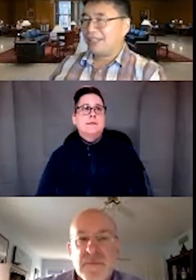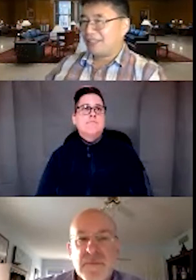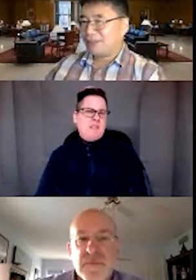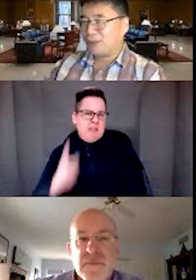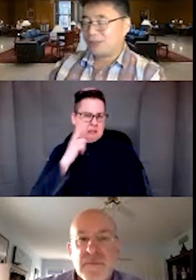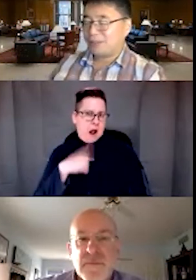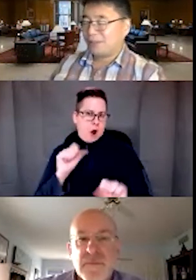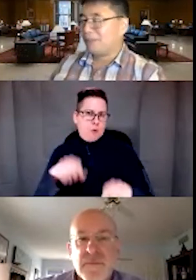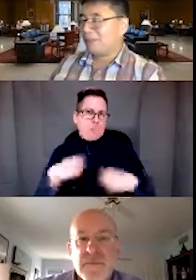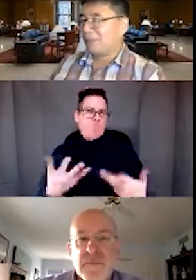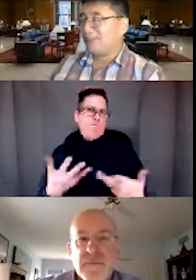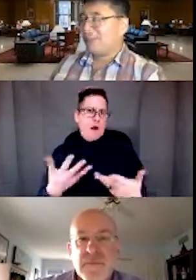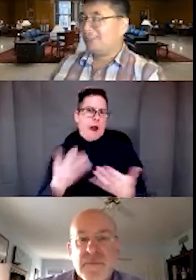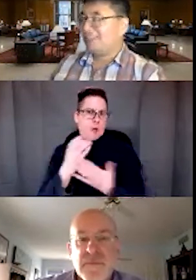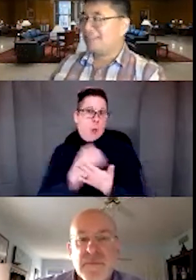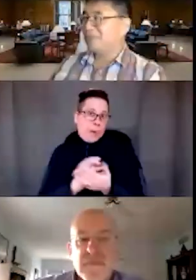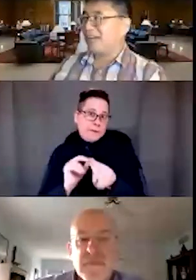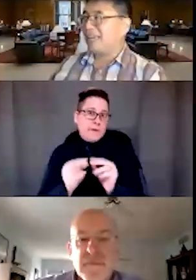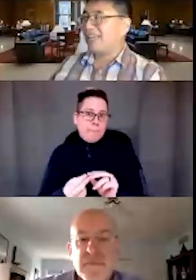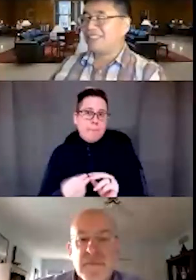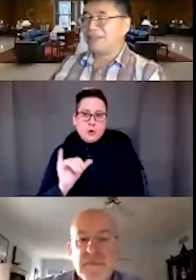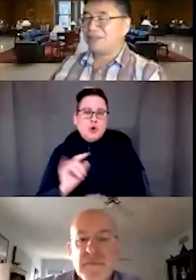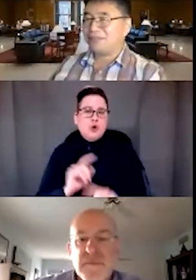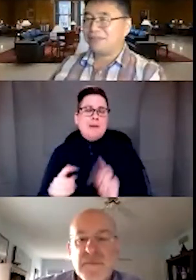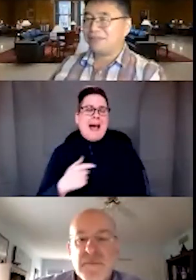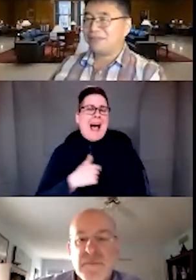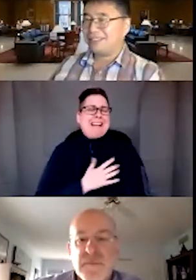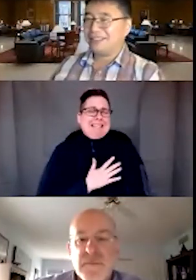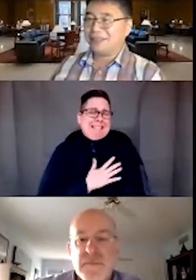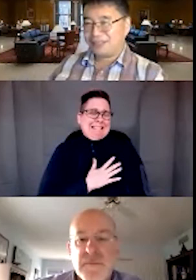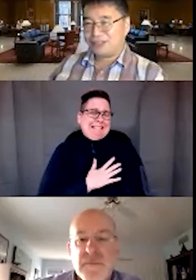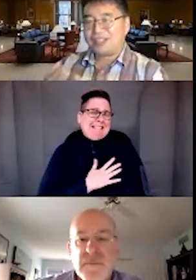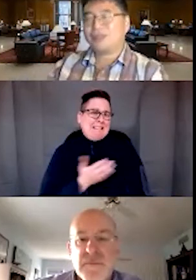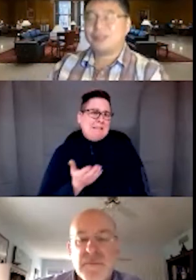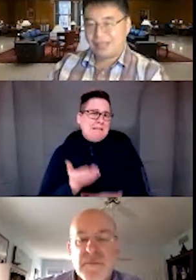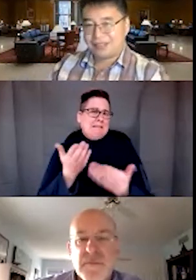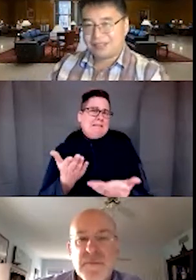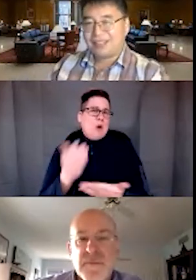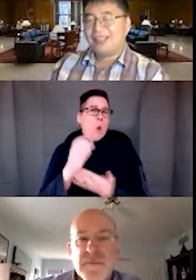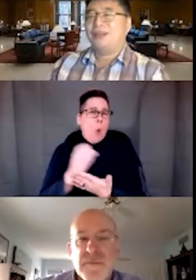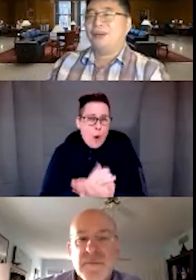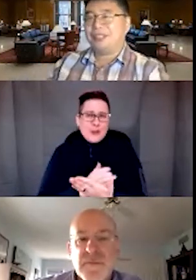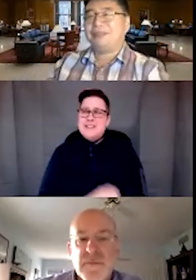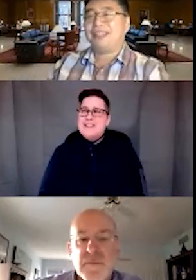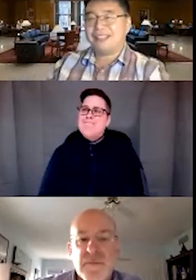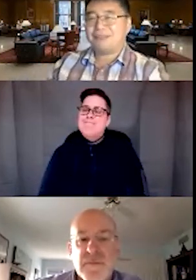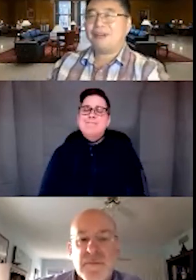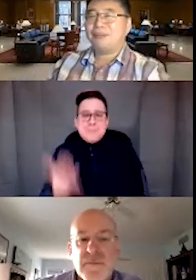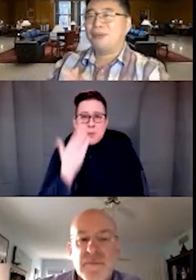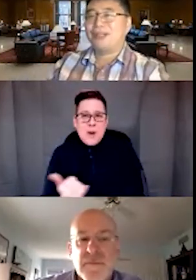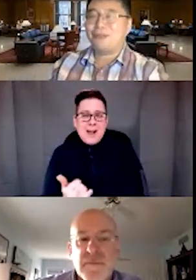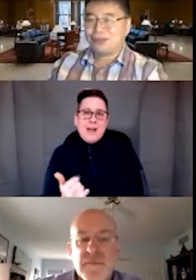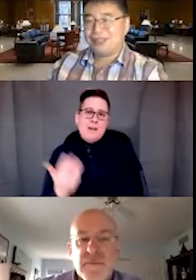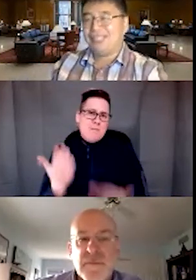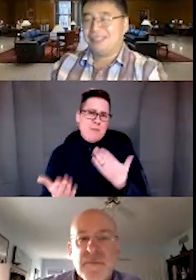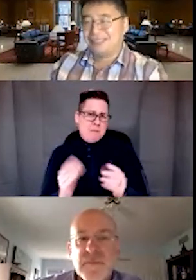I think I can provide even the course numbers, but I hesitate to provide, you know, suggest those things only because it's probably